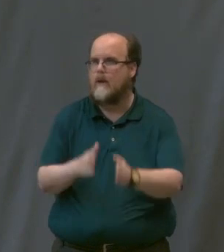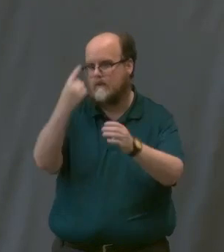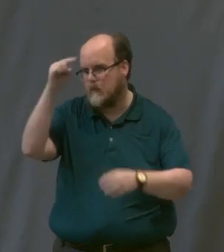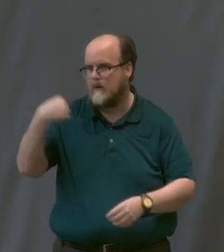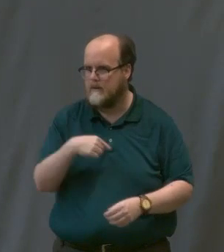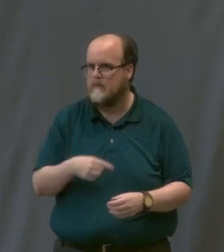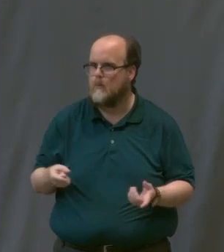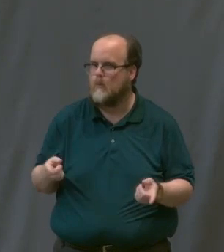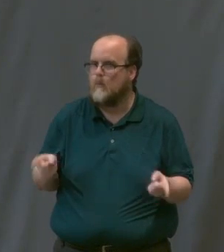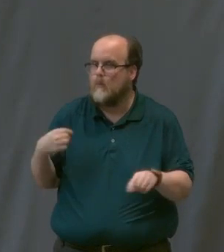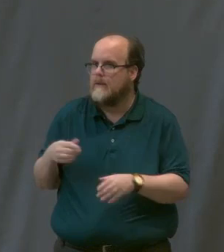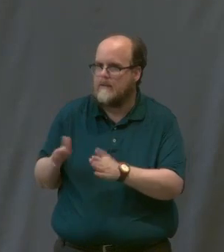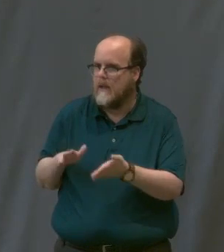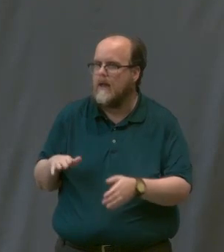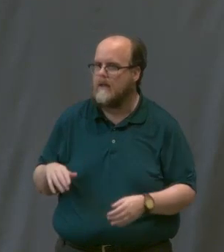is definitely decided.